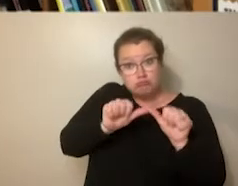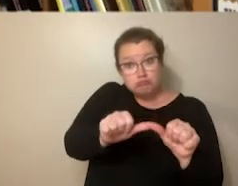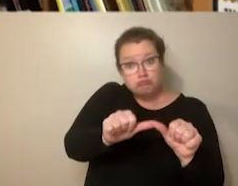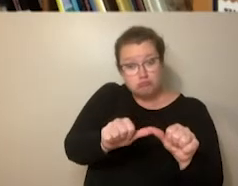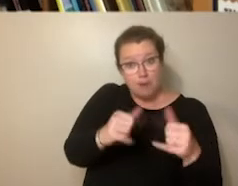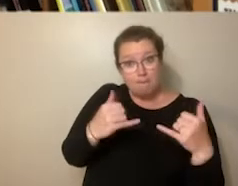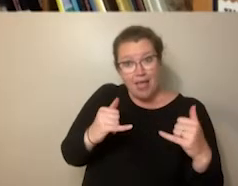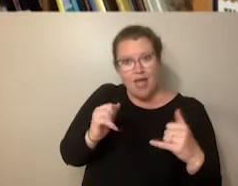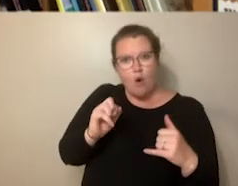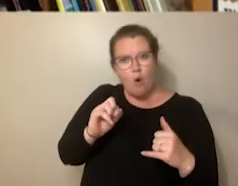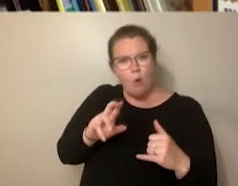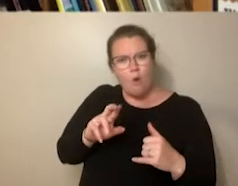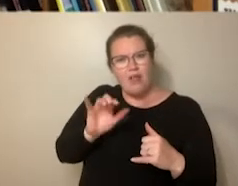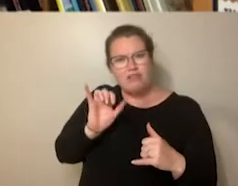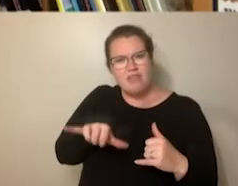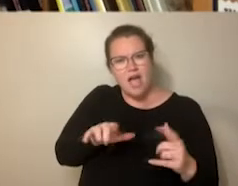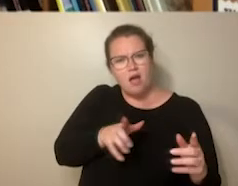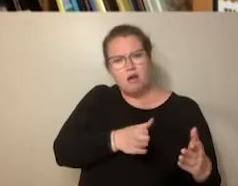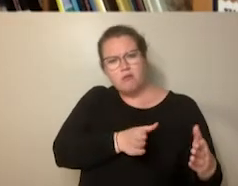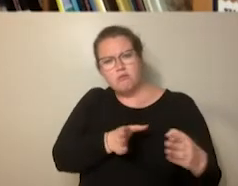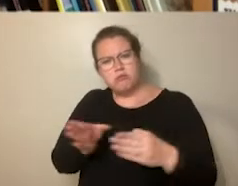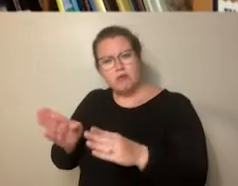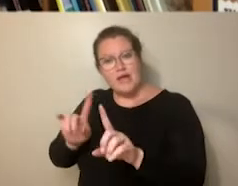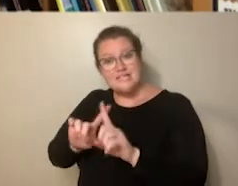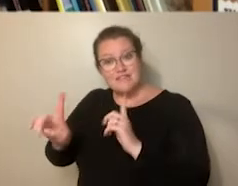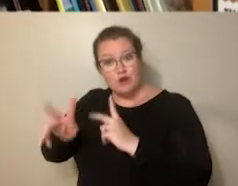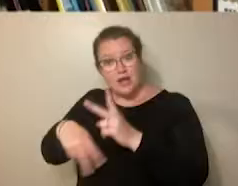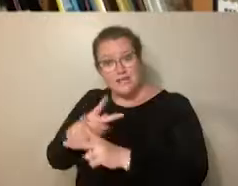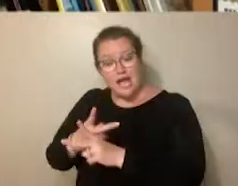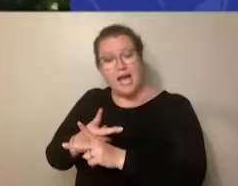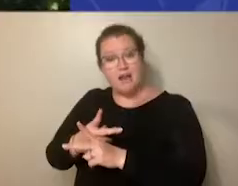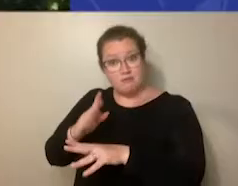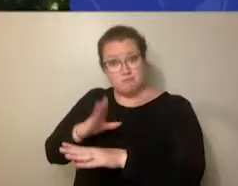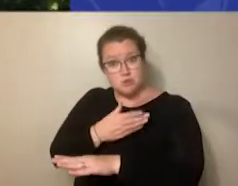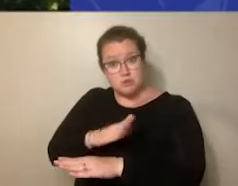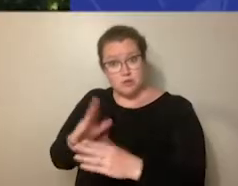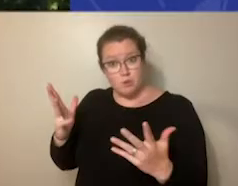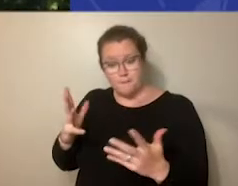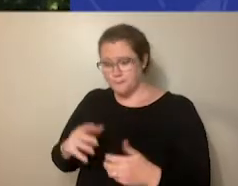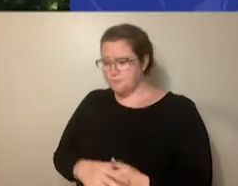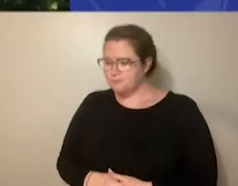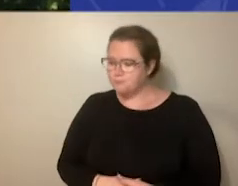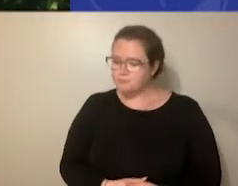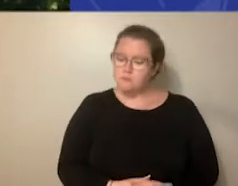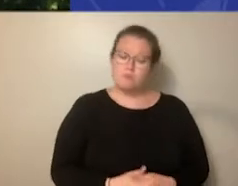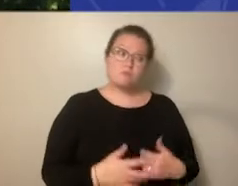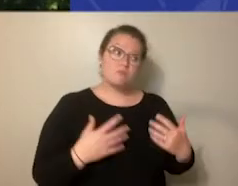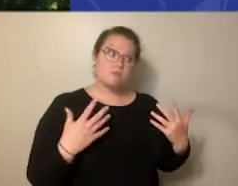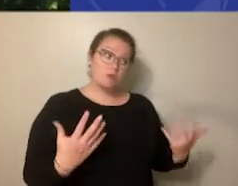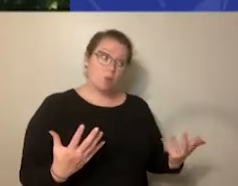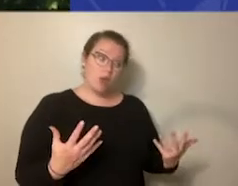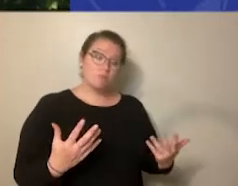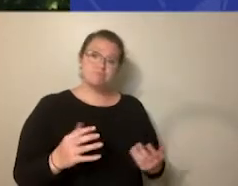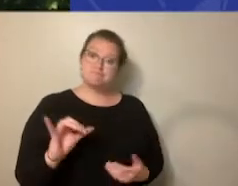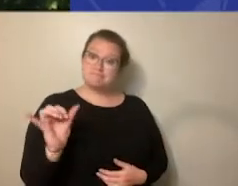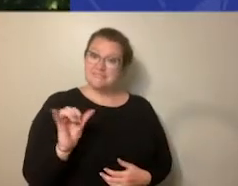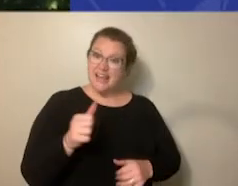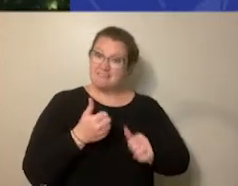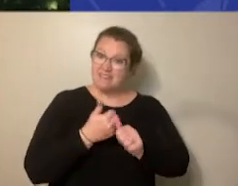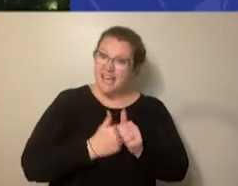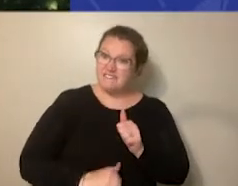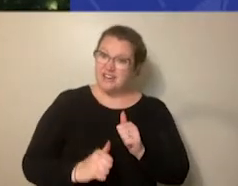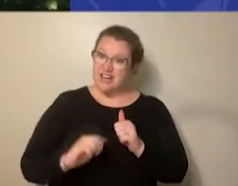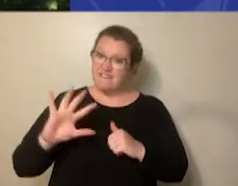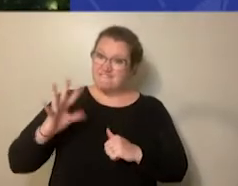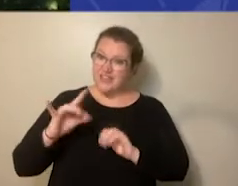that instrument lead you to explore some other avenues in music? Well, just like every fifth grader going